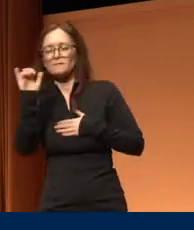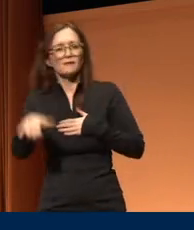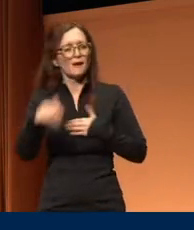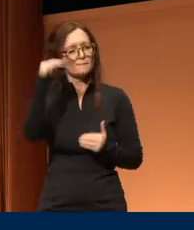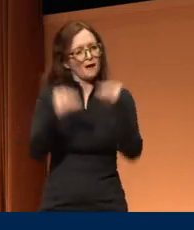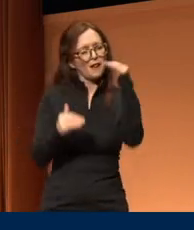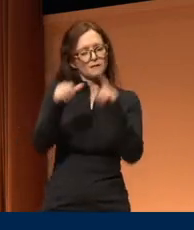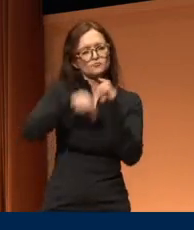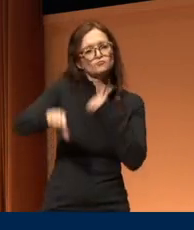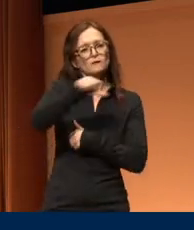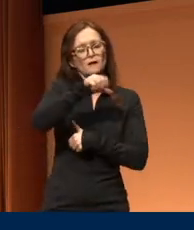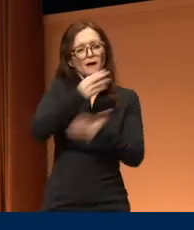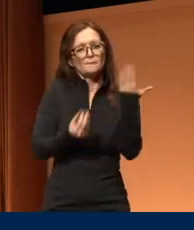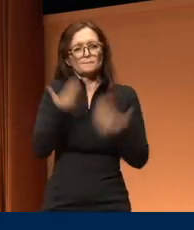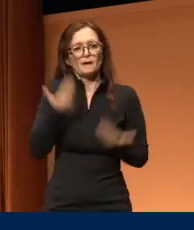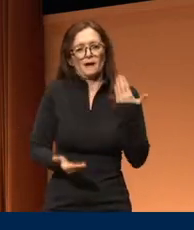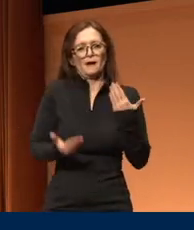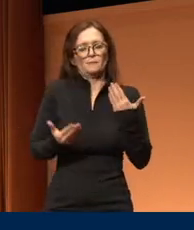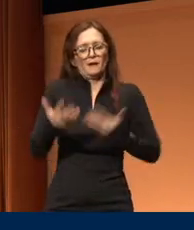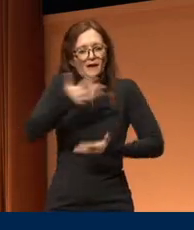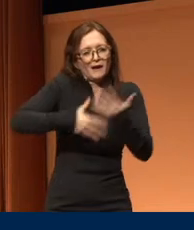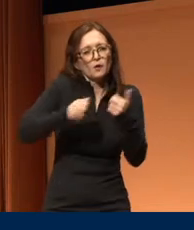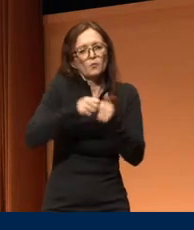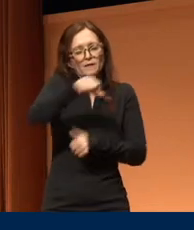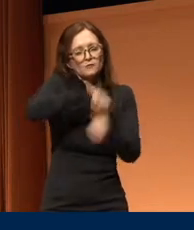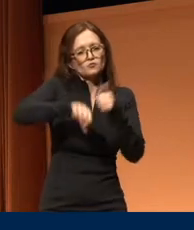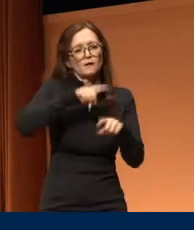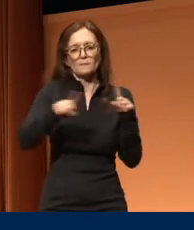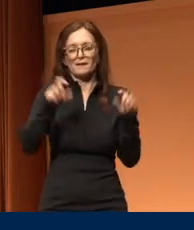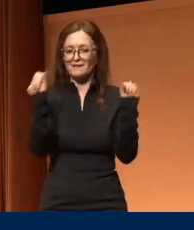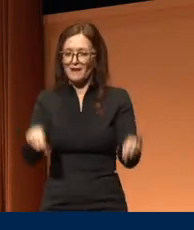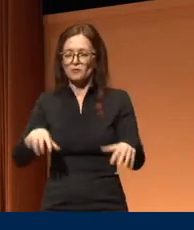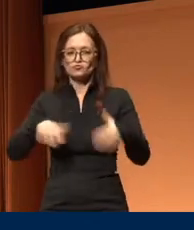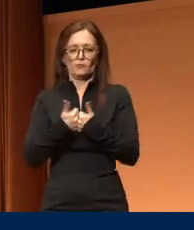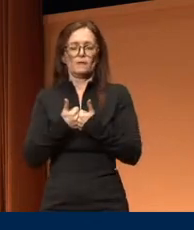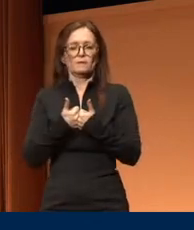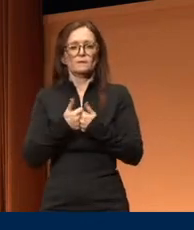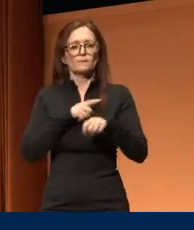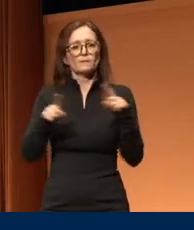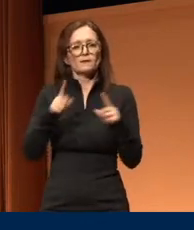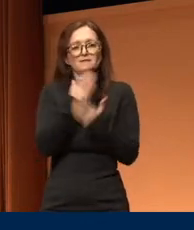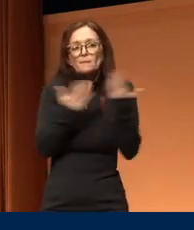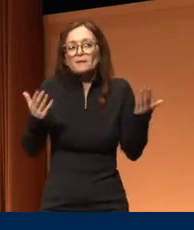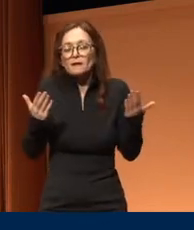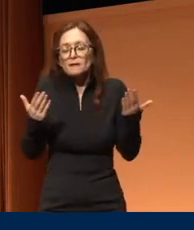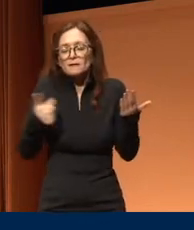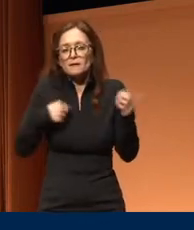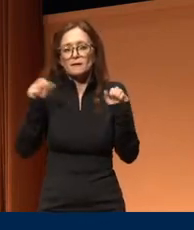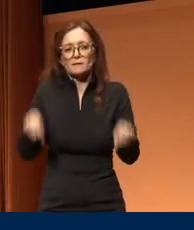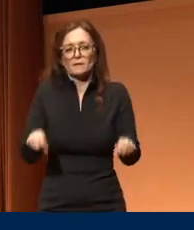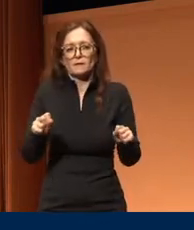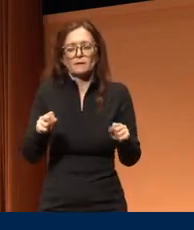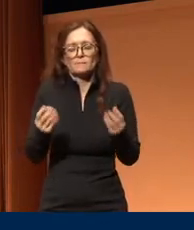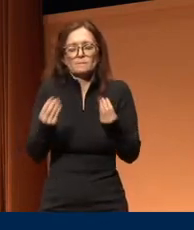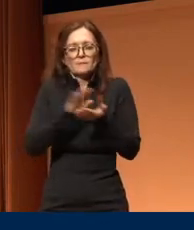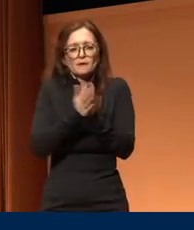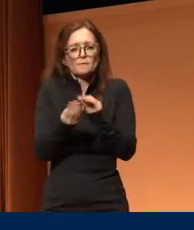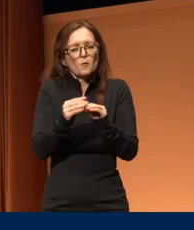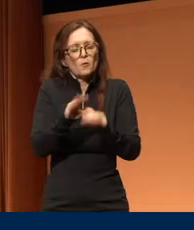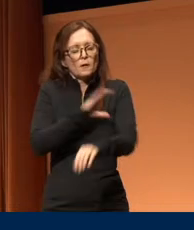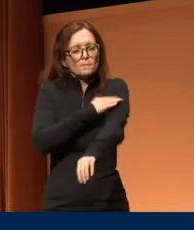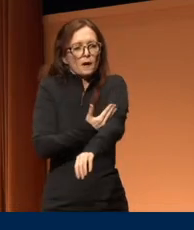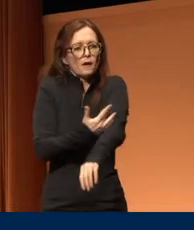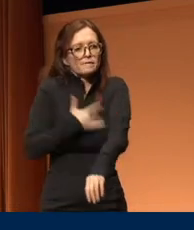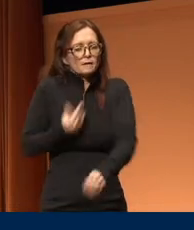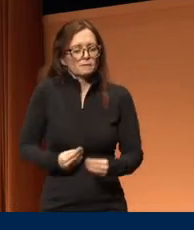politics and how they might interact with one another that can be challenged. There is something that can be powerful with experiences of